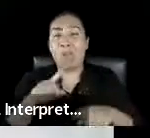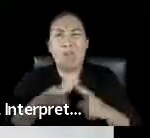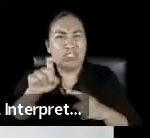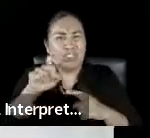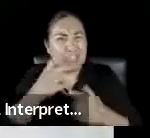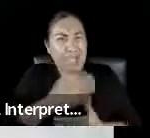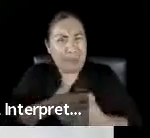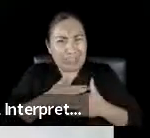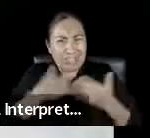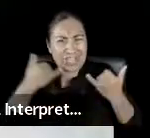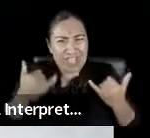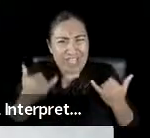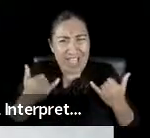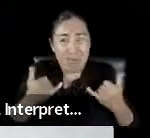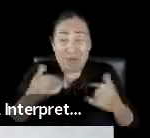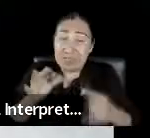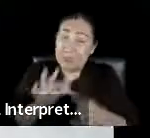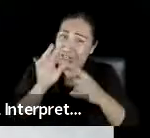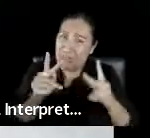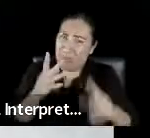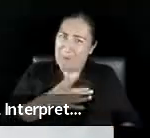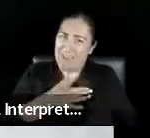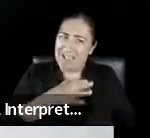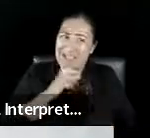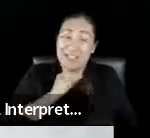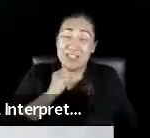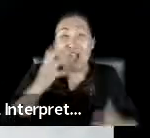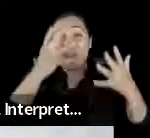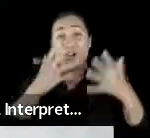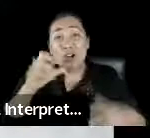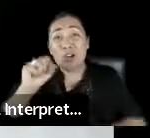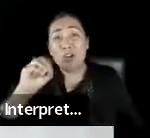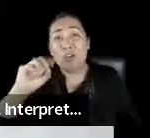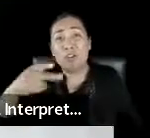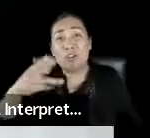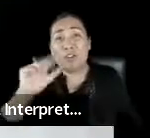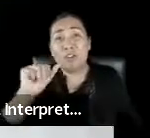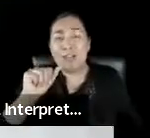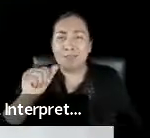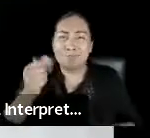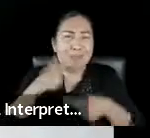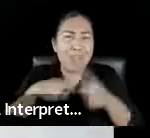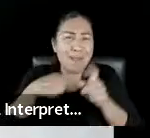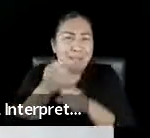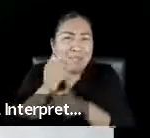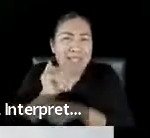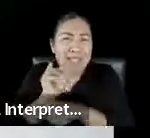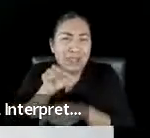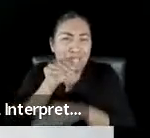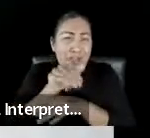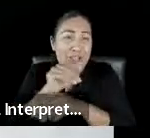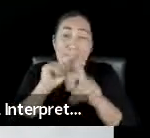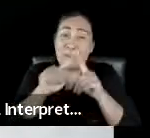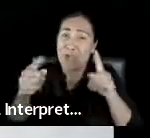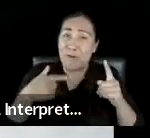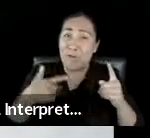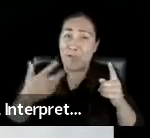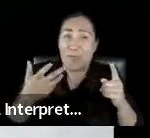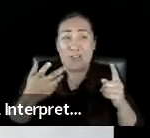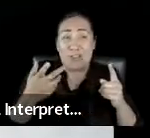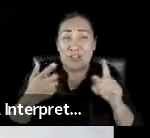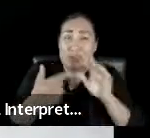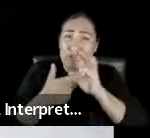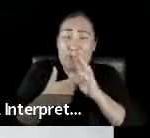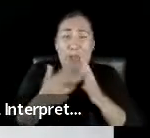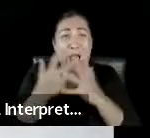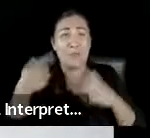age. Unfortunately, my teammate Sophia Barron cannot make it tonight, but we wanted to show our audience how much we lost while being